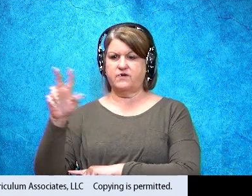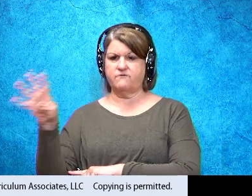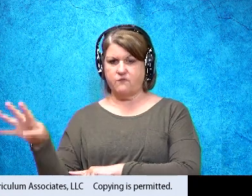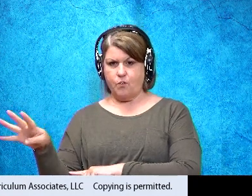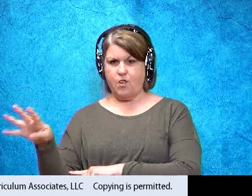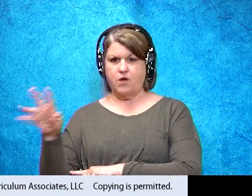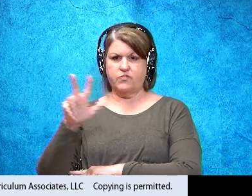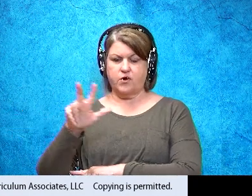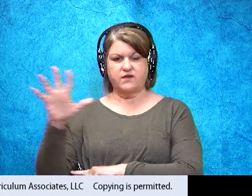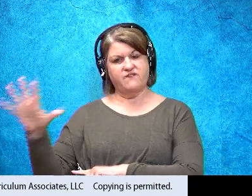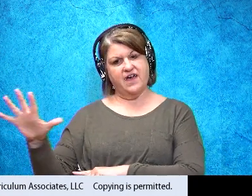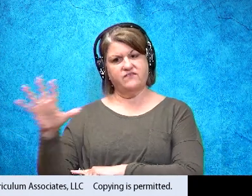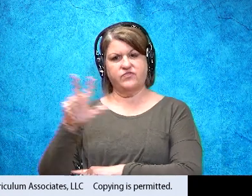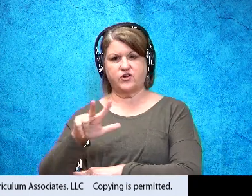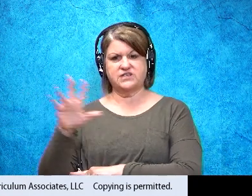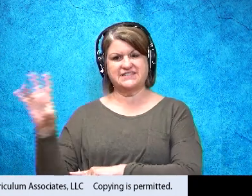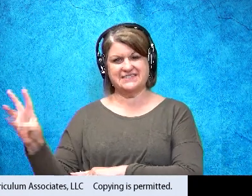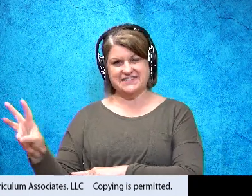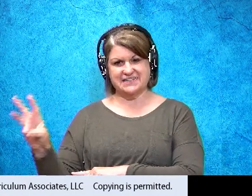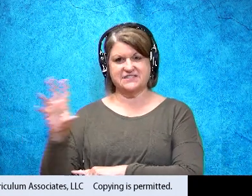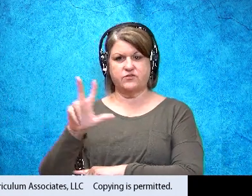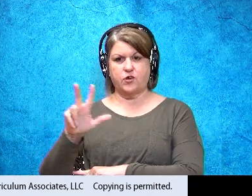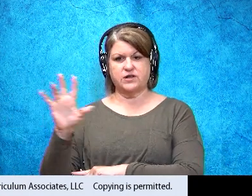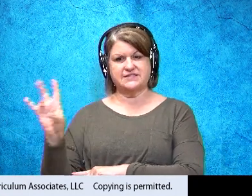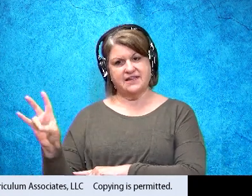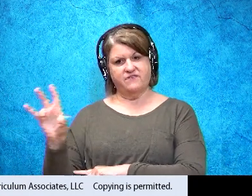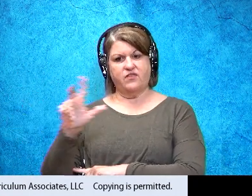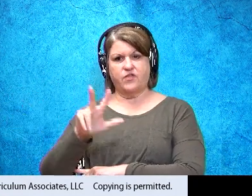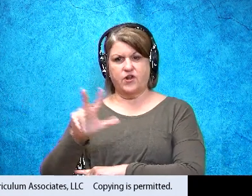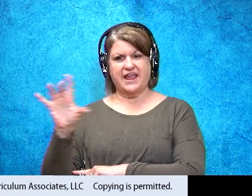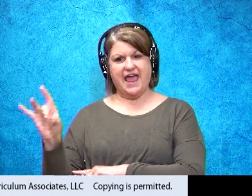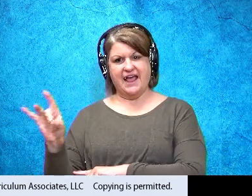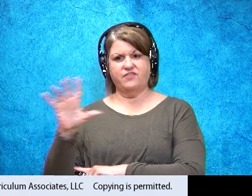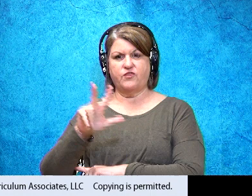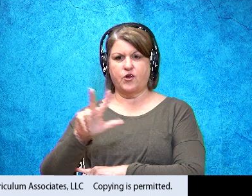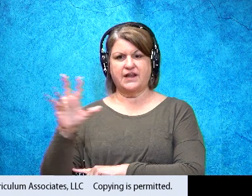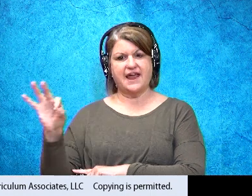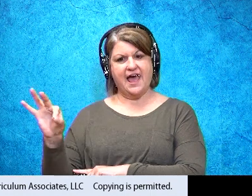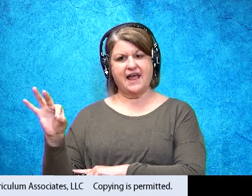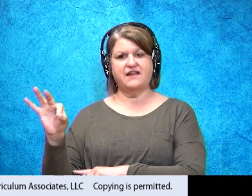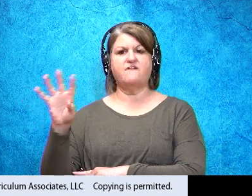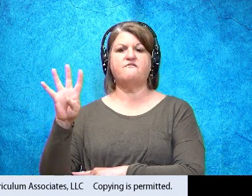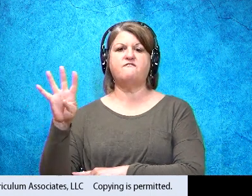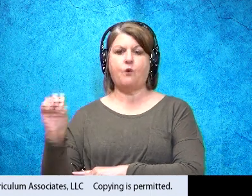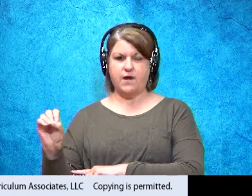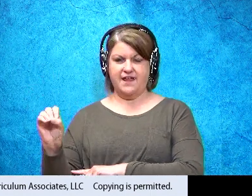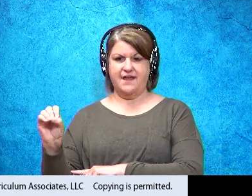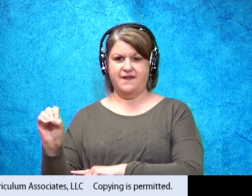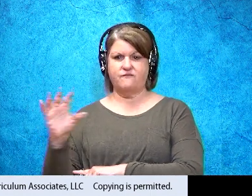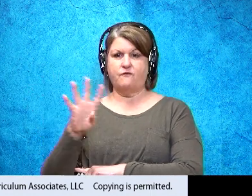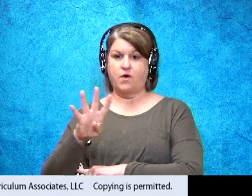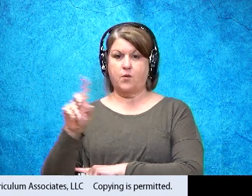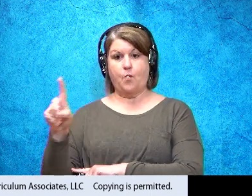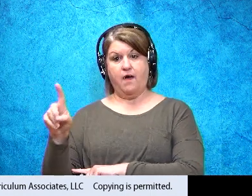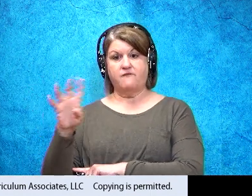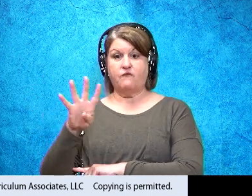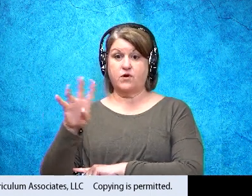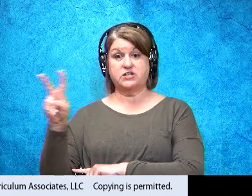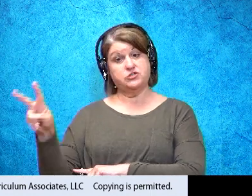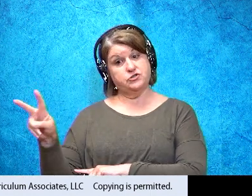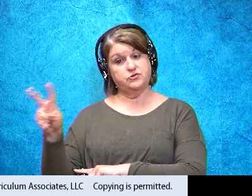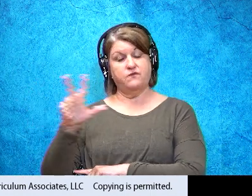34, 35, 36, 37, 38, 39, 40, 41,